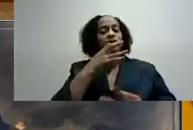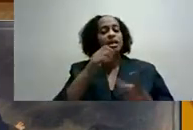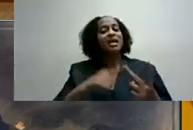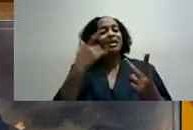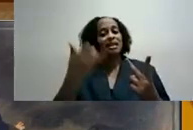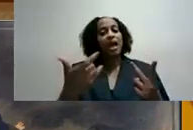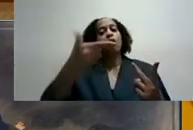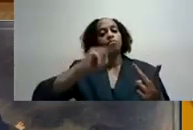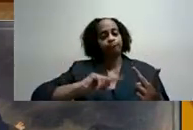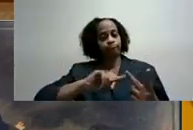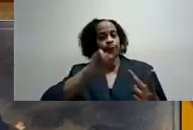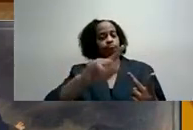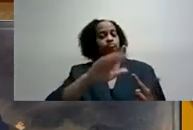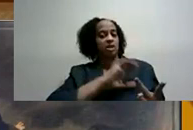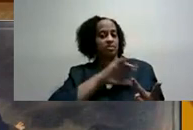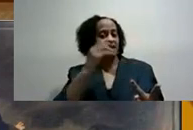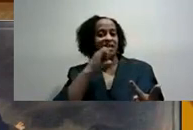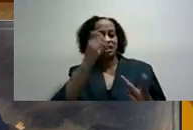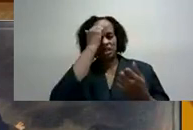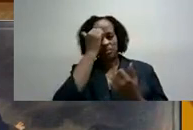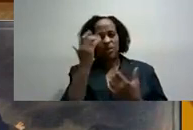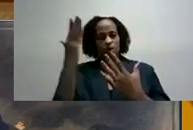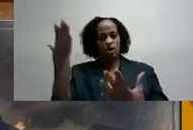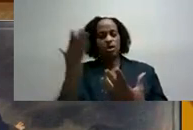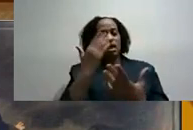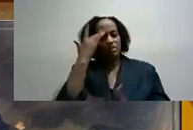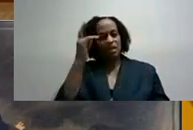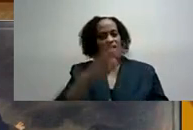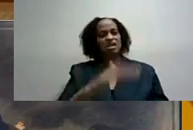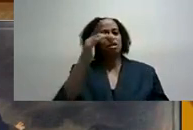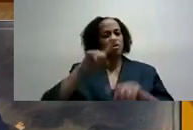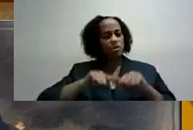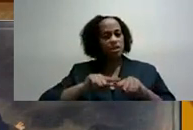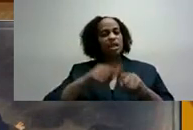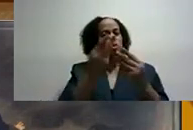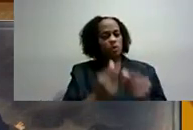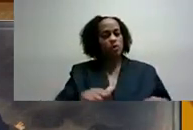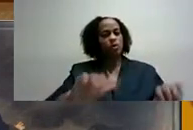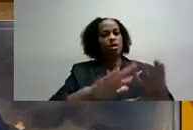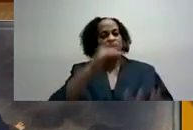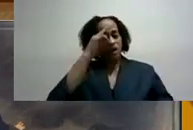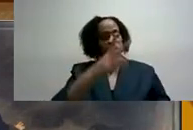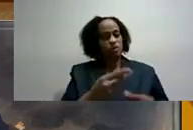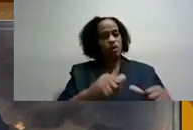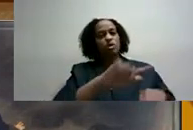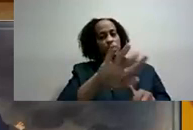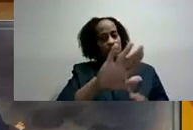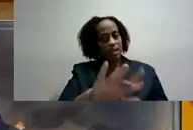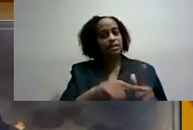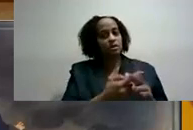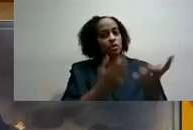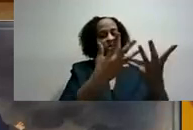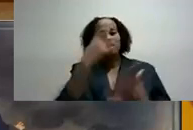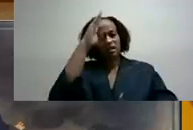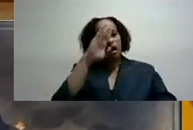now Cain, because of his disobedience, and in fact, because of his reliance on the ground, he thought the ground was his source, but God is his